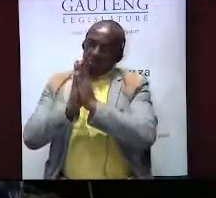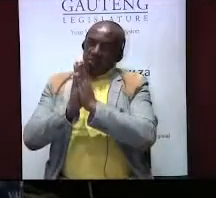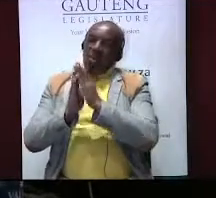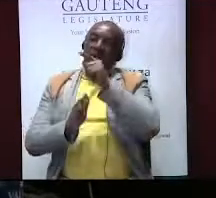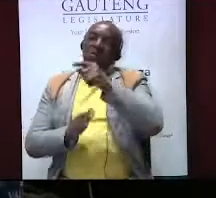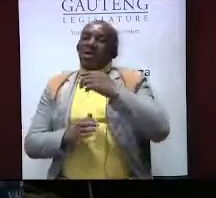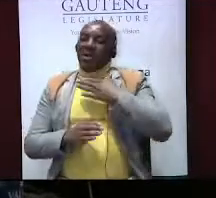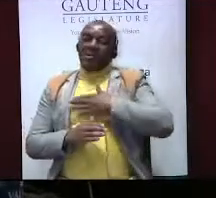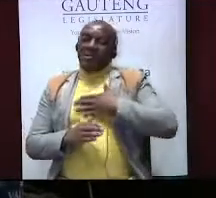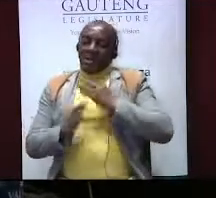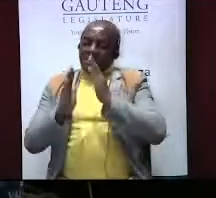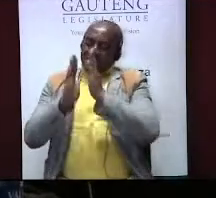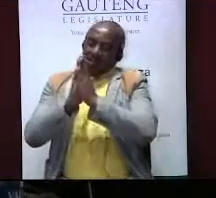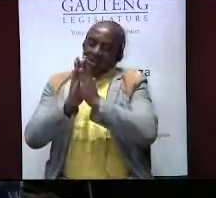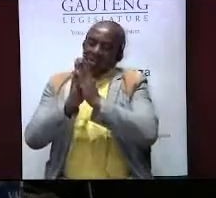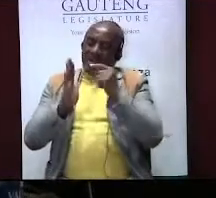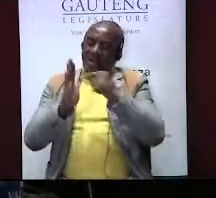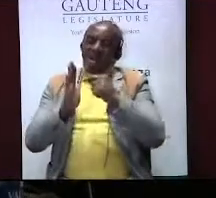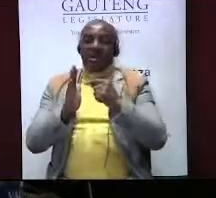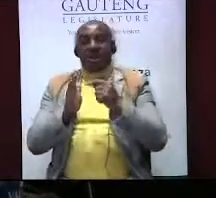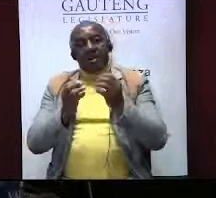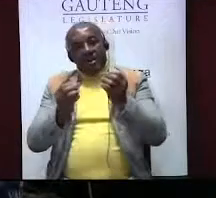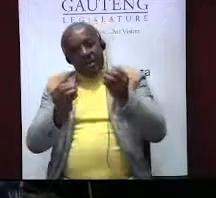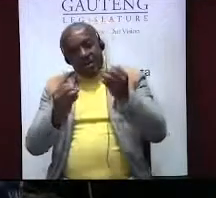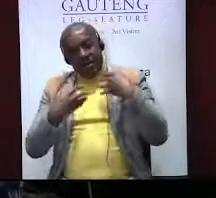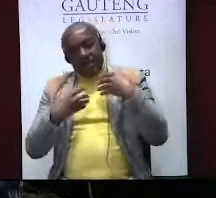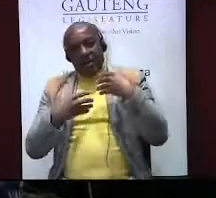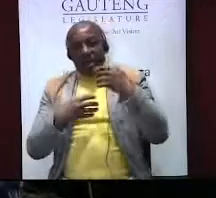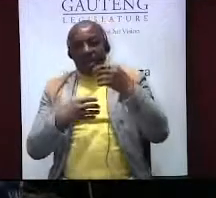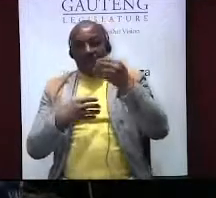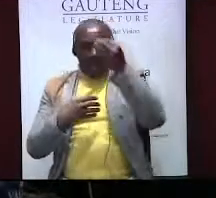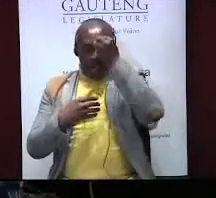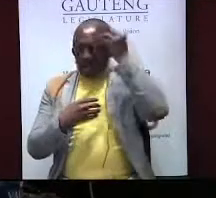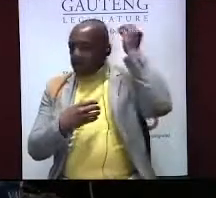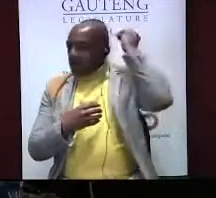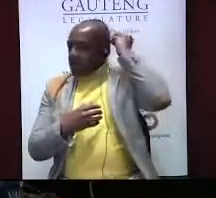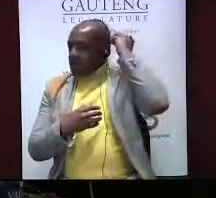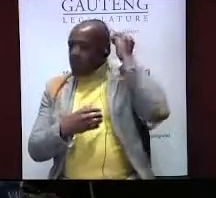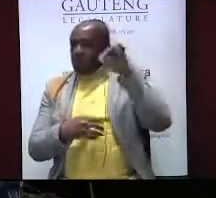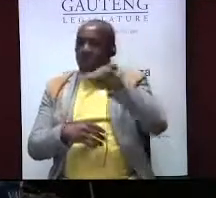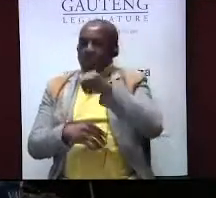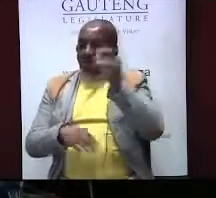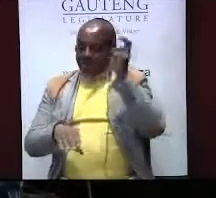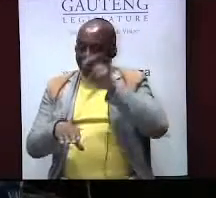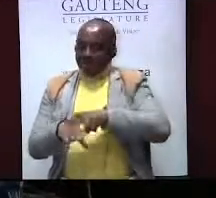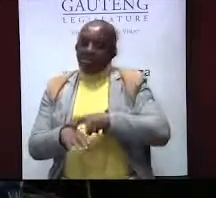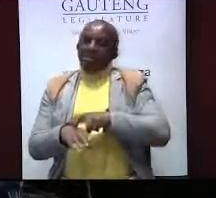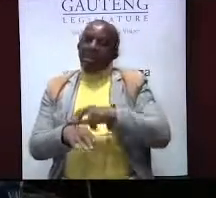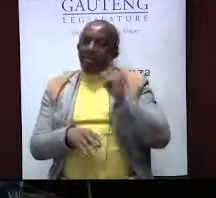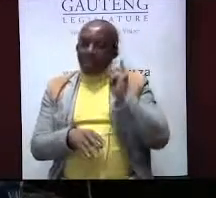felt that the church has to be given a recognition that it deserves.